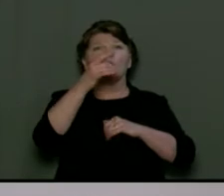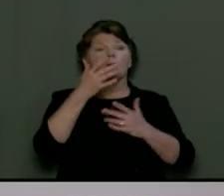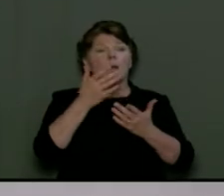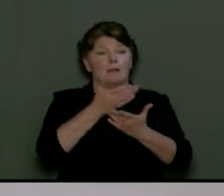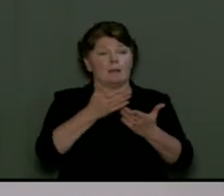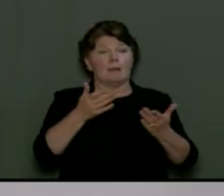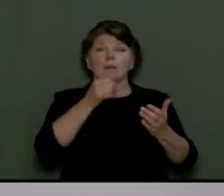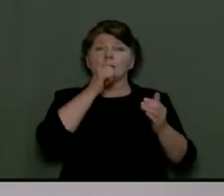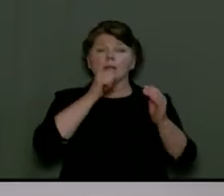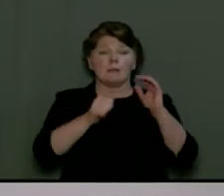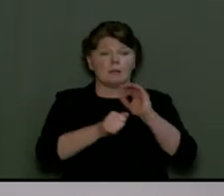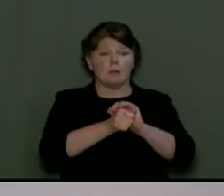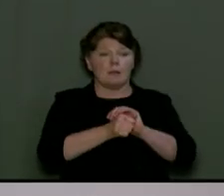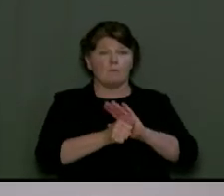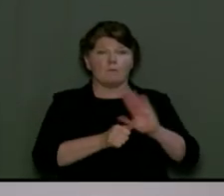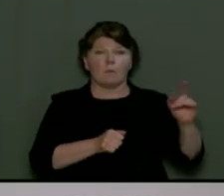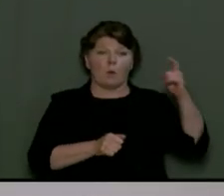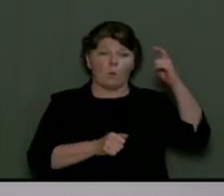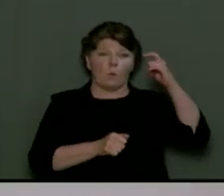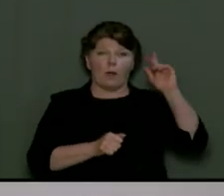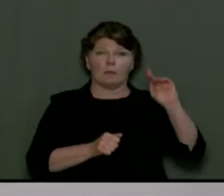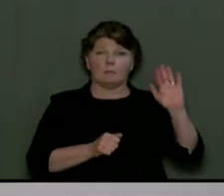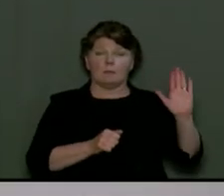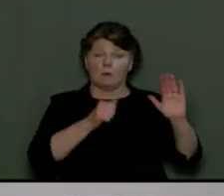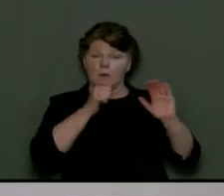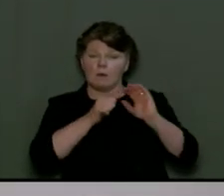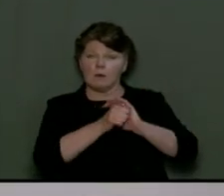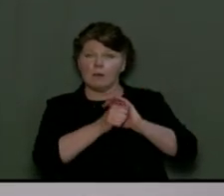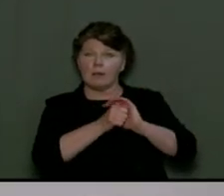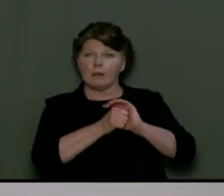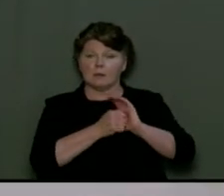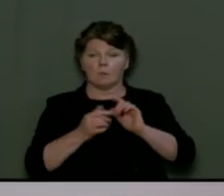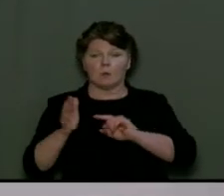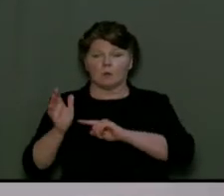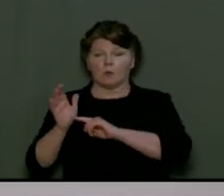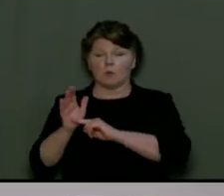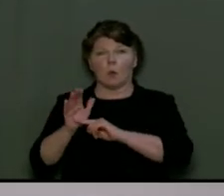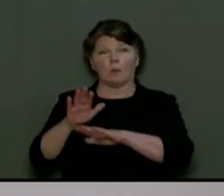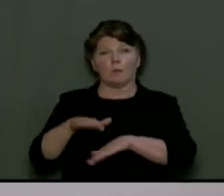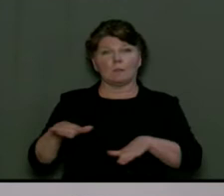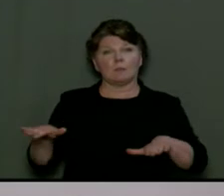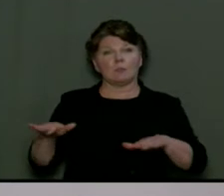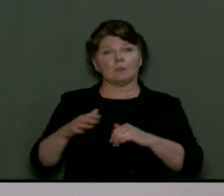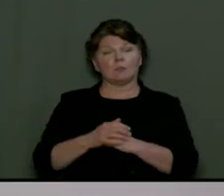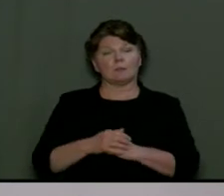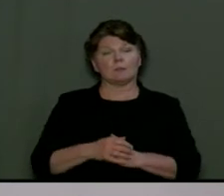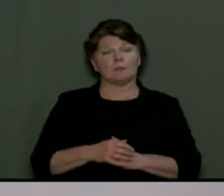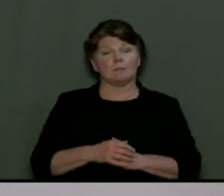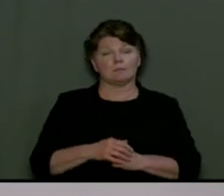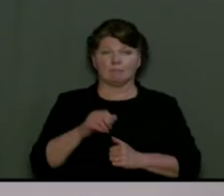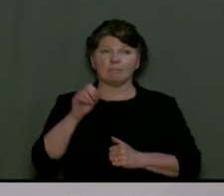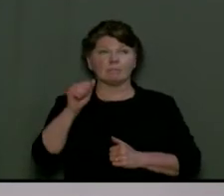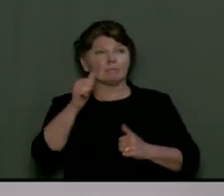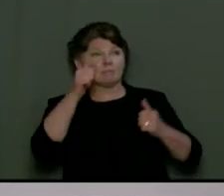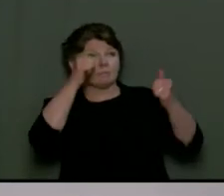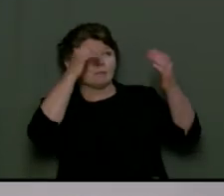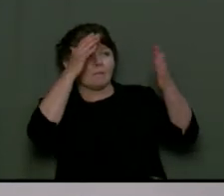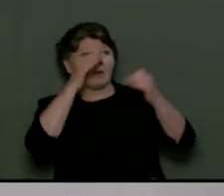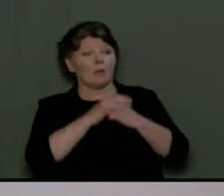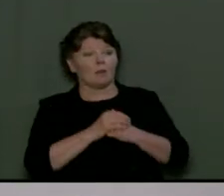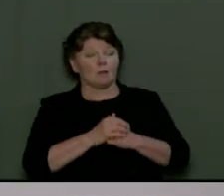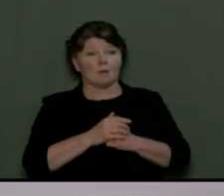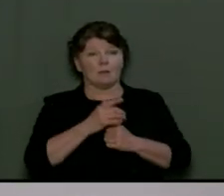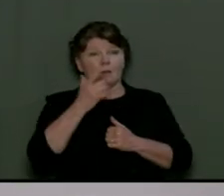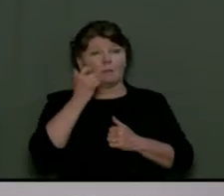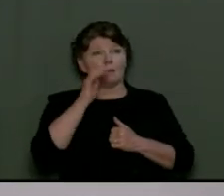these things from the wise and understanding and revealed them to little children. Yes, Father, for such